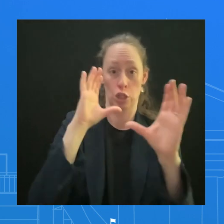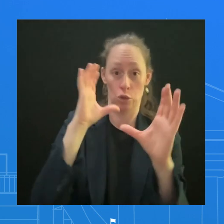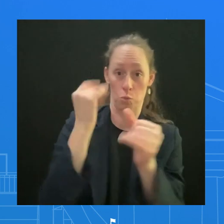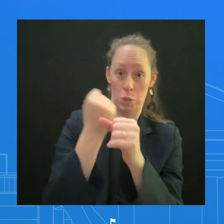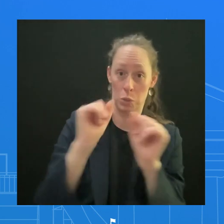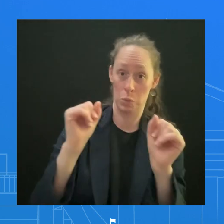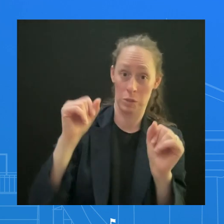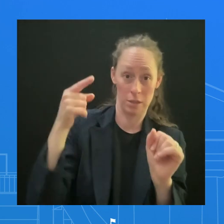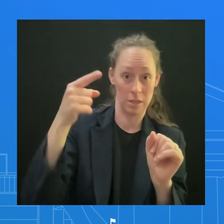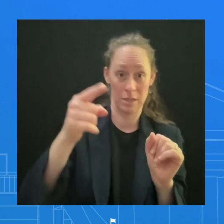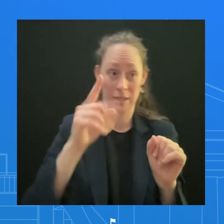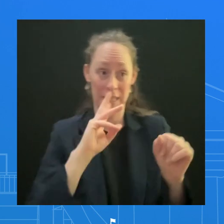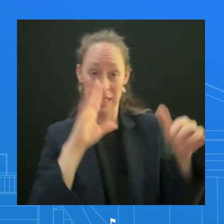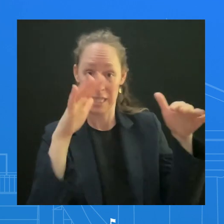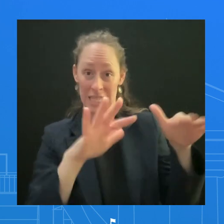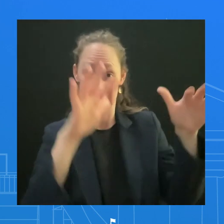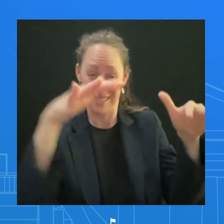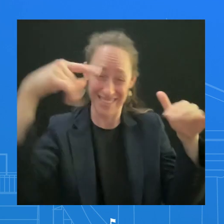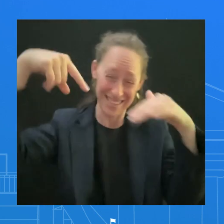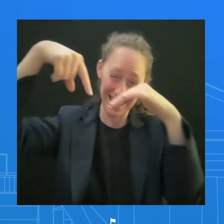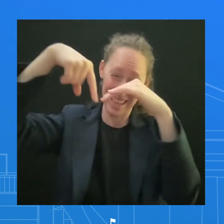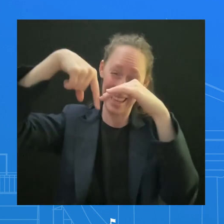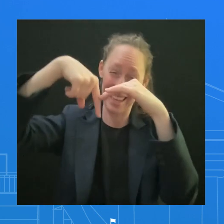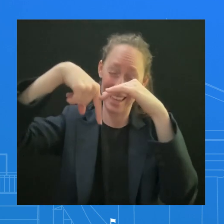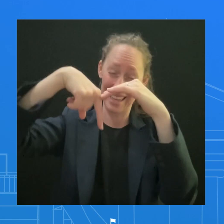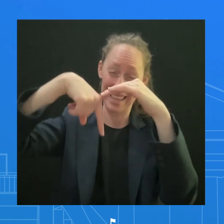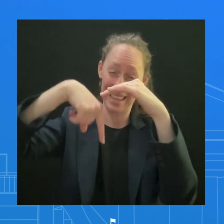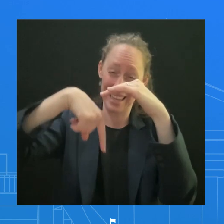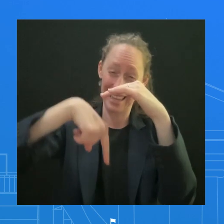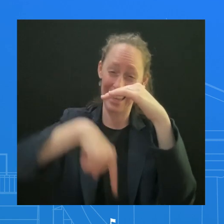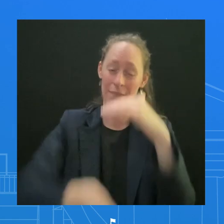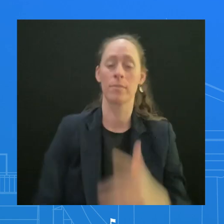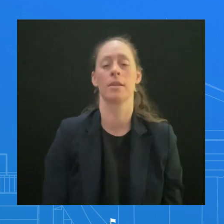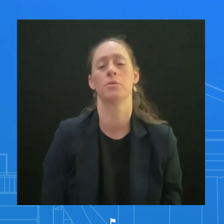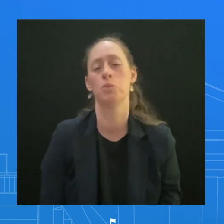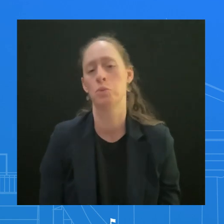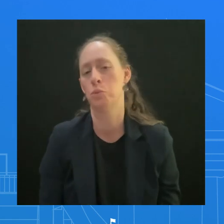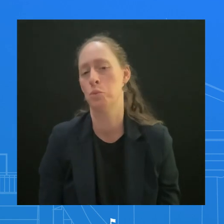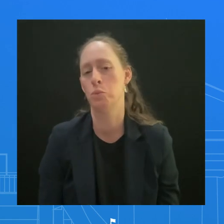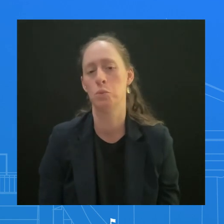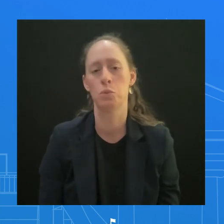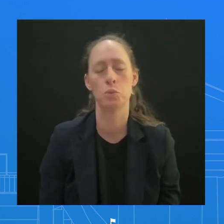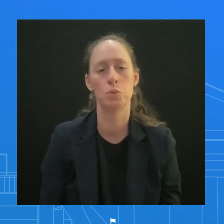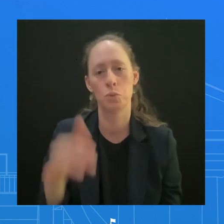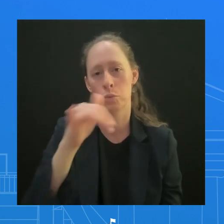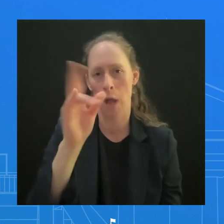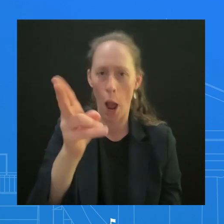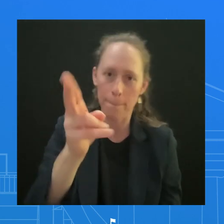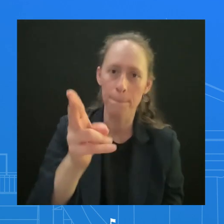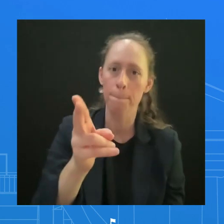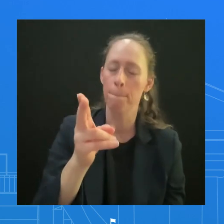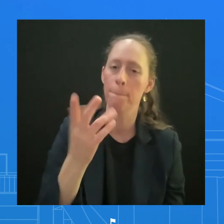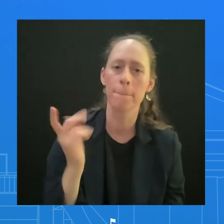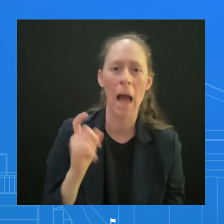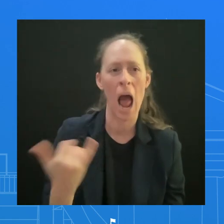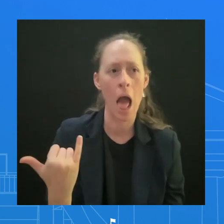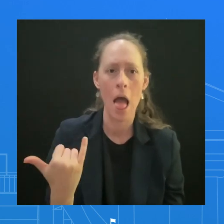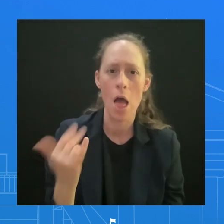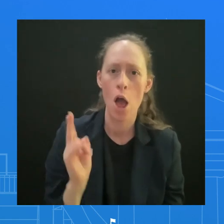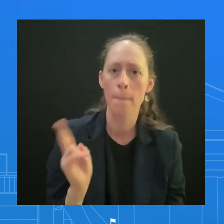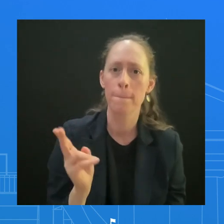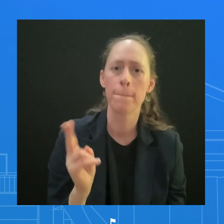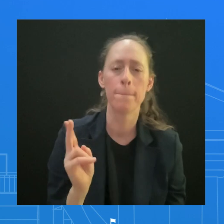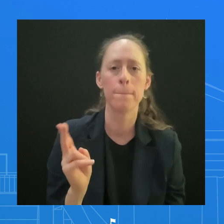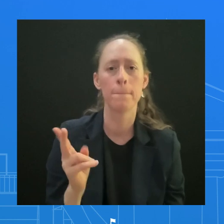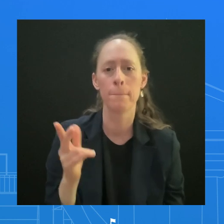mean, time is not your friend. And I think you can see from the way in which this was put together in pretty quick fashion with a lot